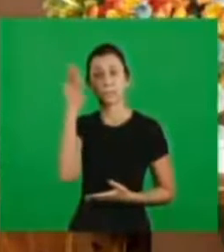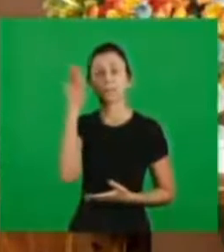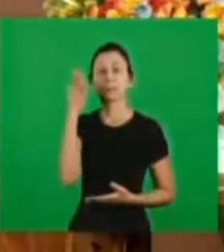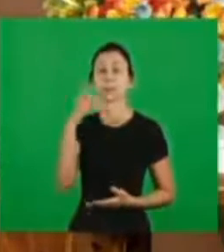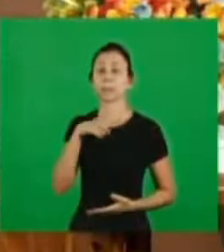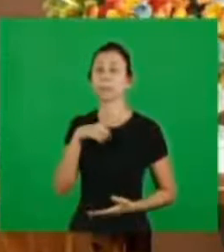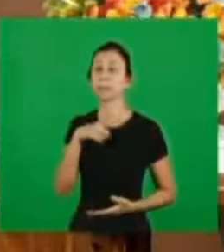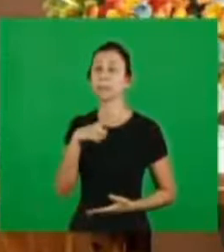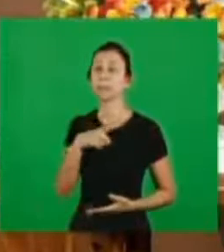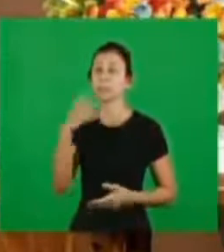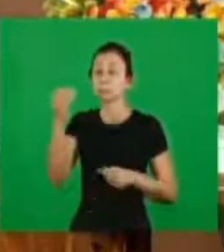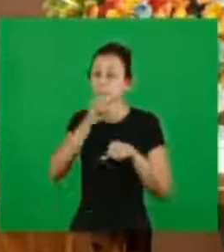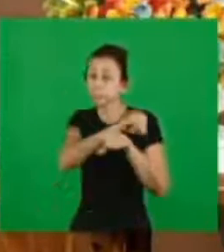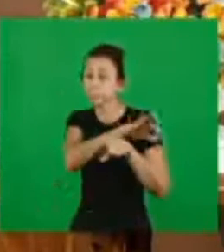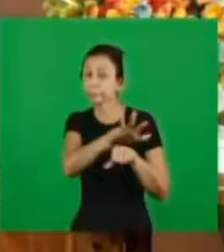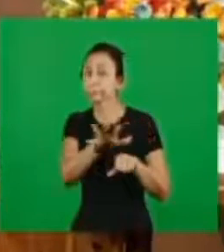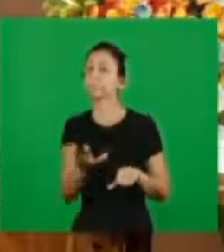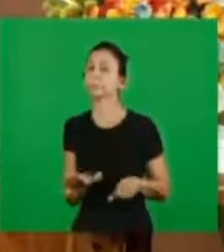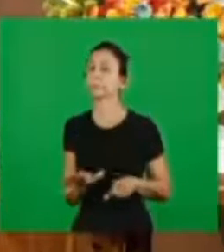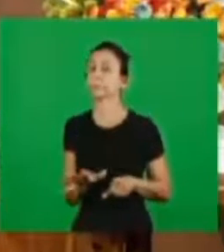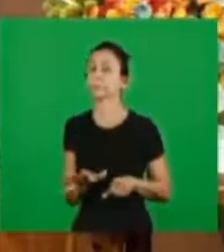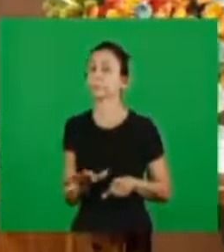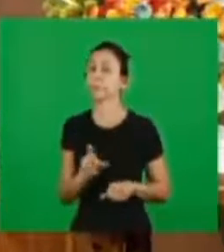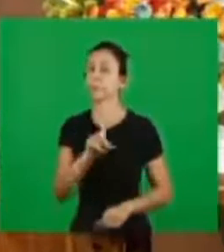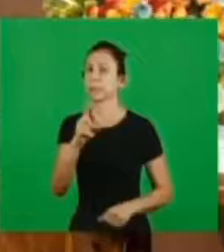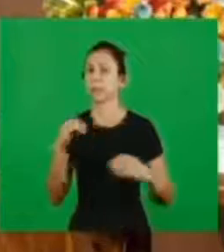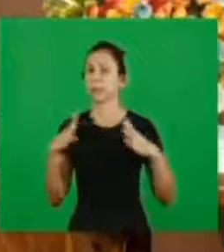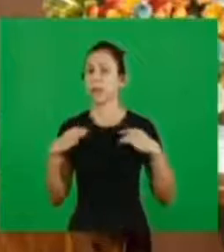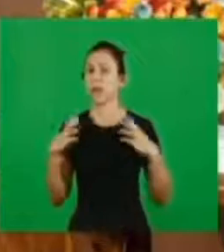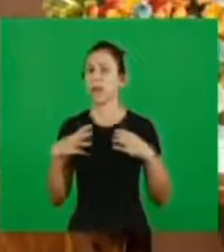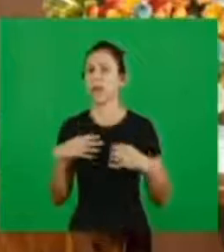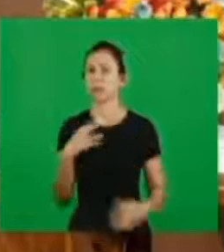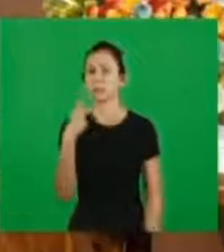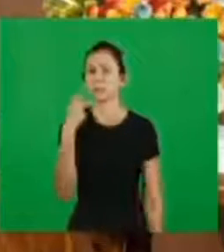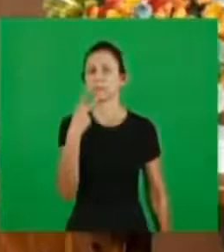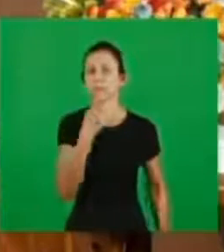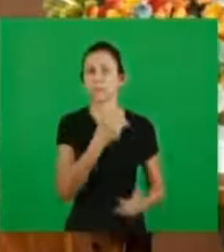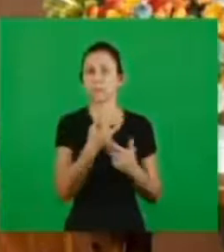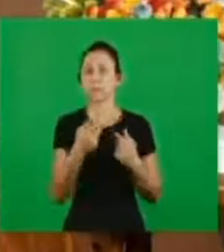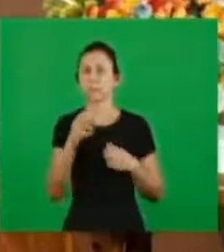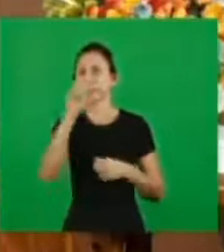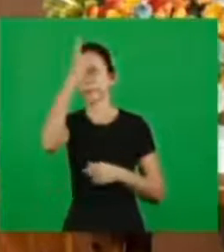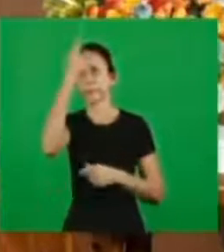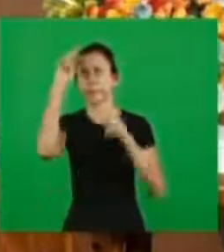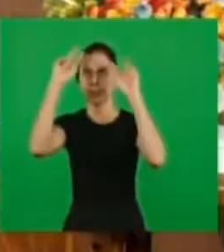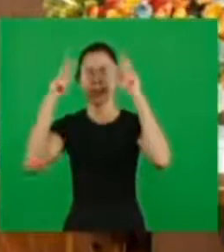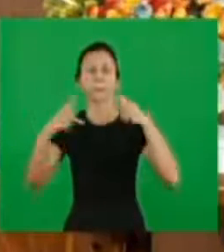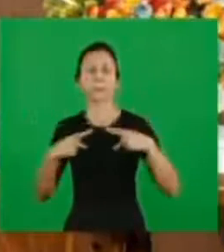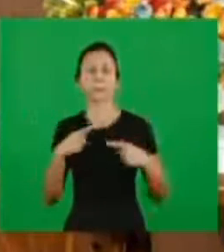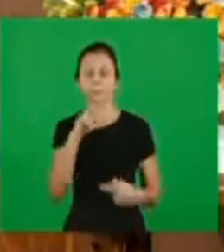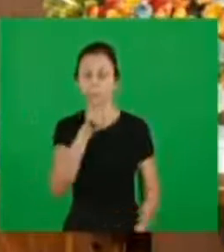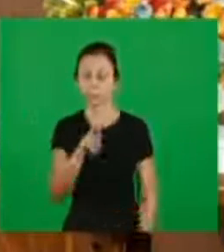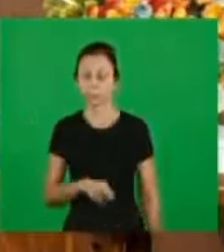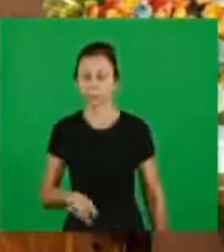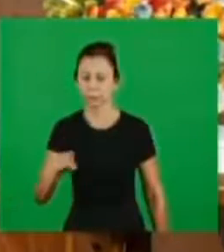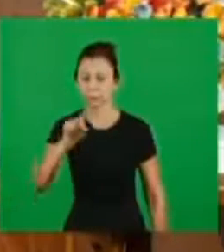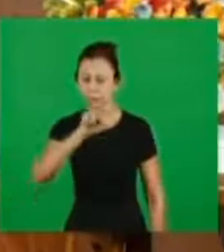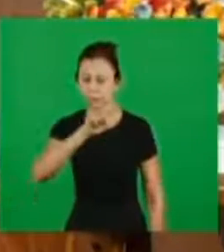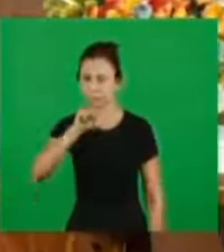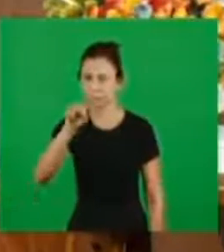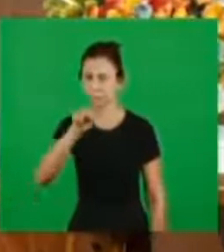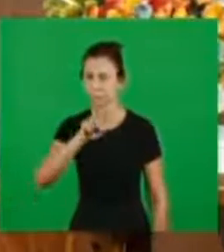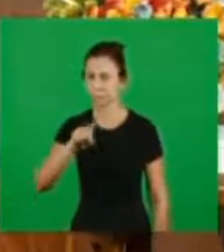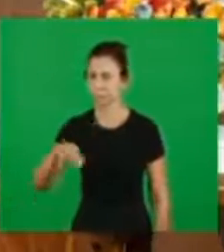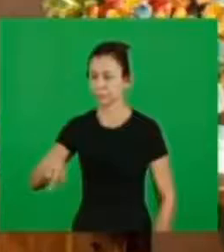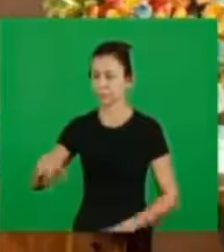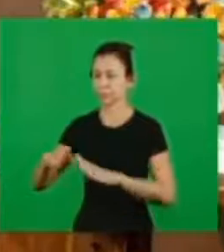receiving revelation. And when he's delivering the revelation, he's not an angel when he's saying what he wants, when he's on his